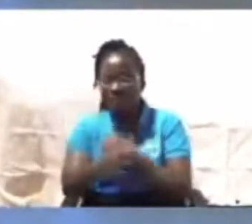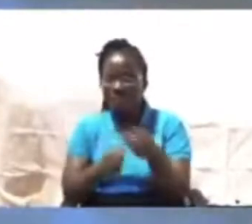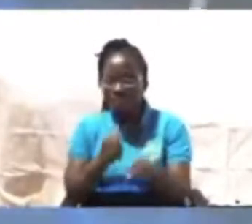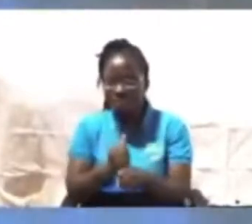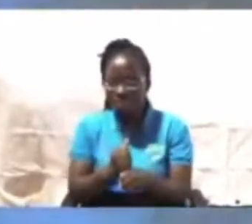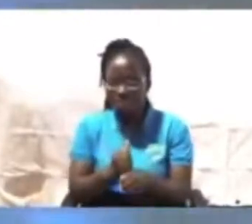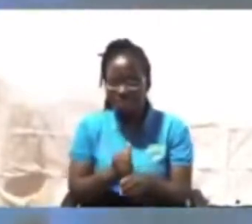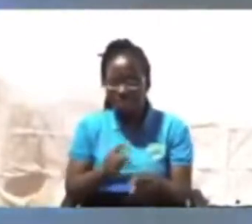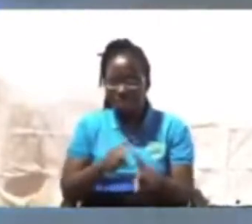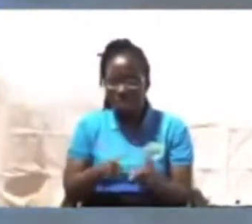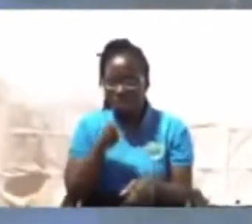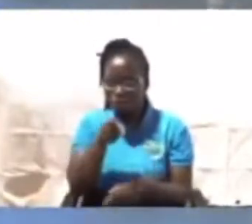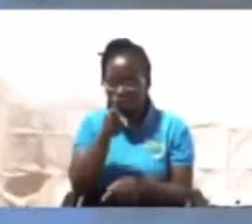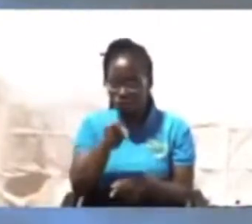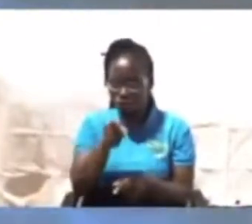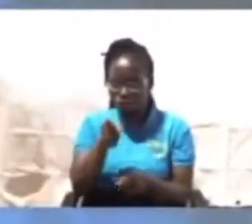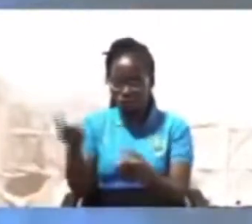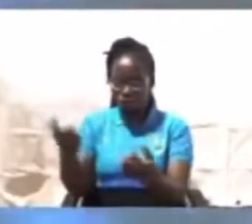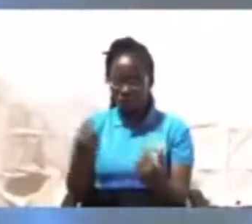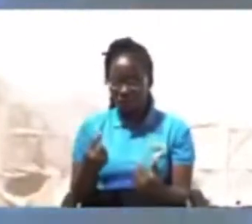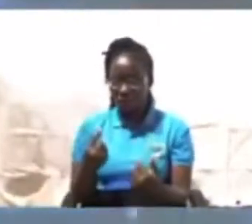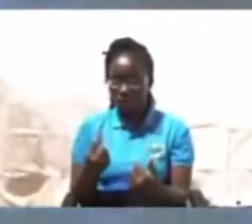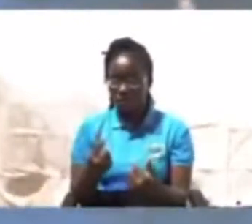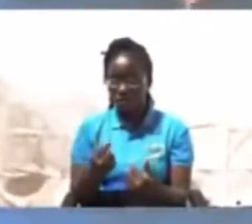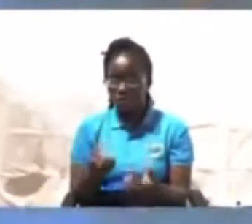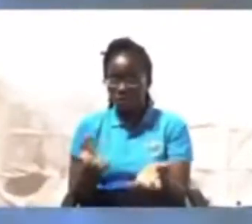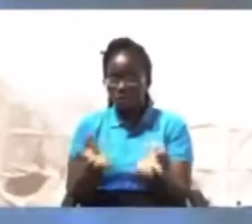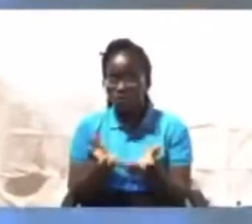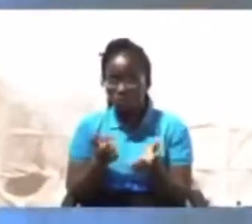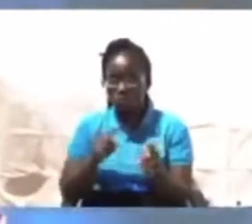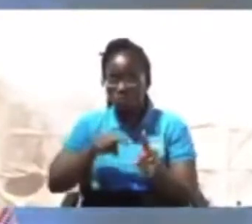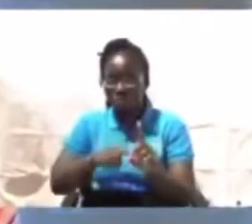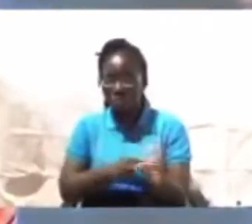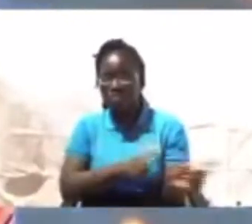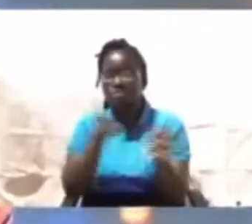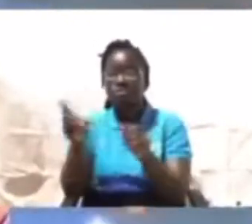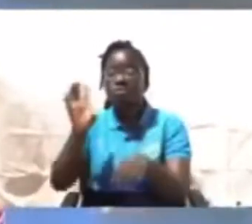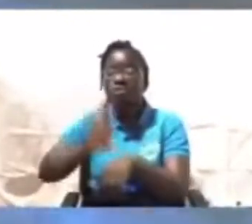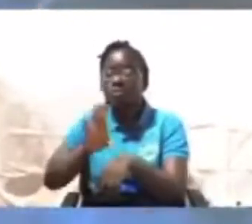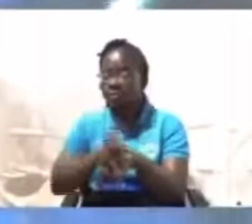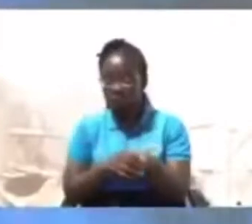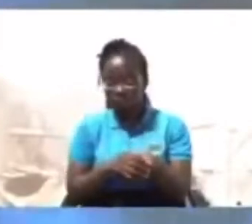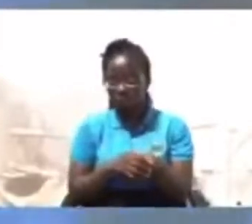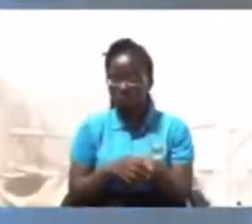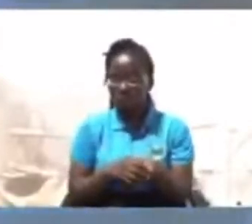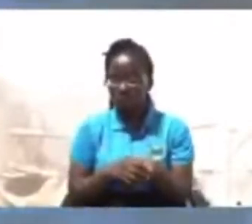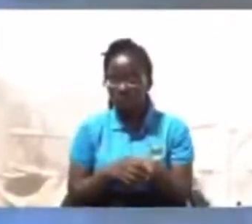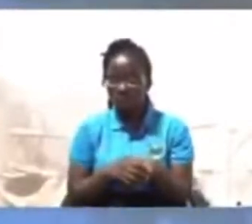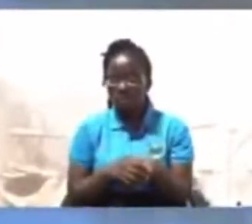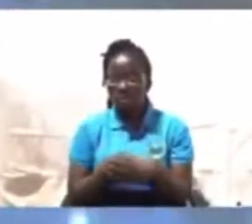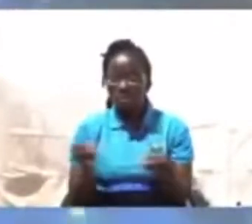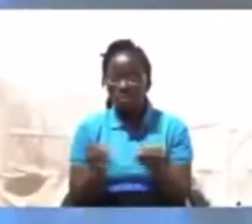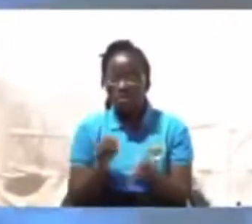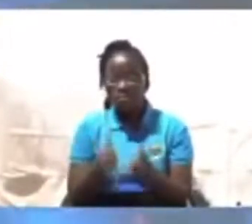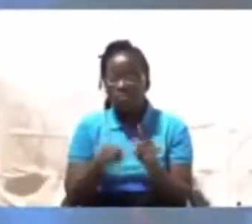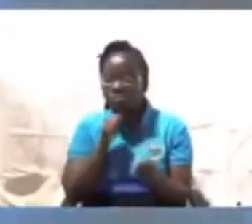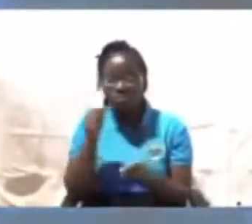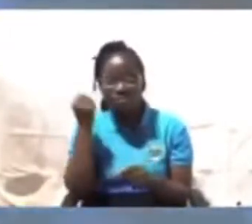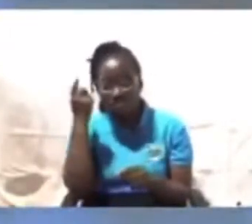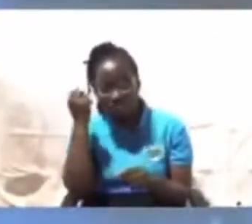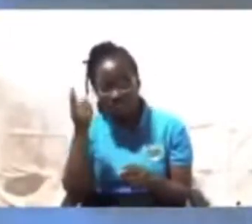na omudi abasi wo aye omaye menu grace omaye ma pia bonte no omuma kanopi ni se omo